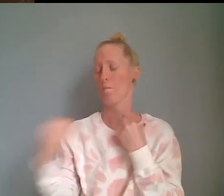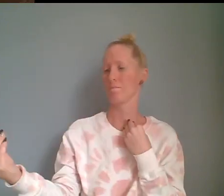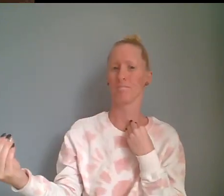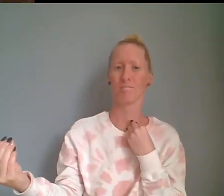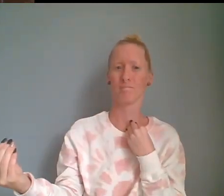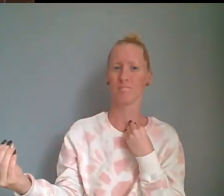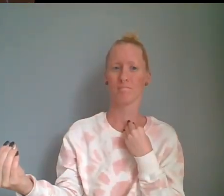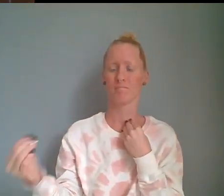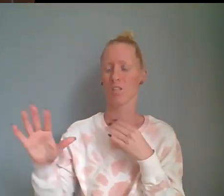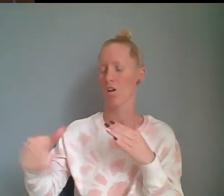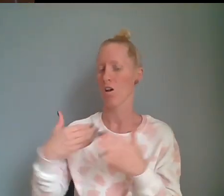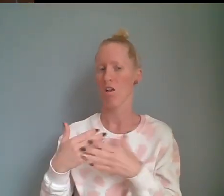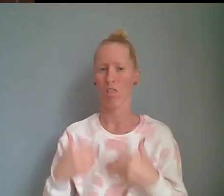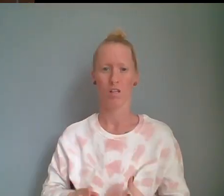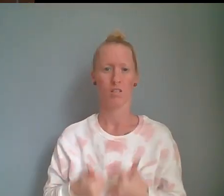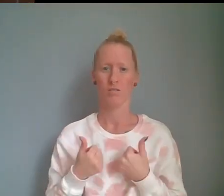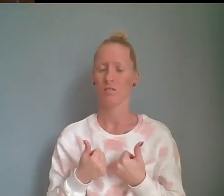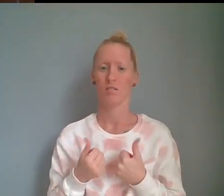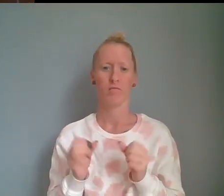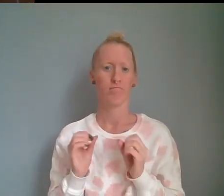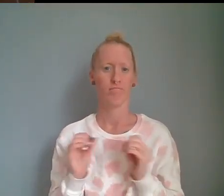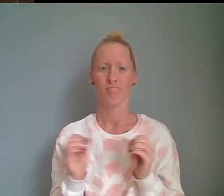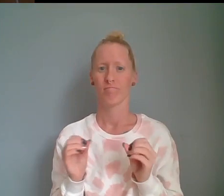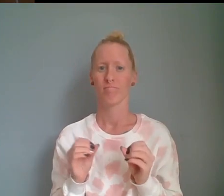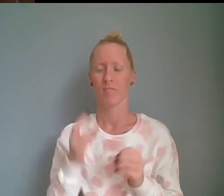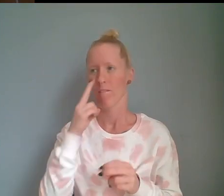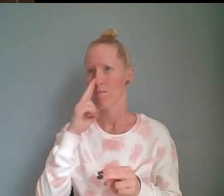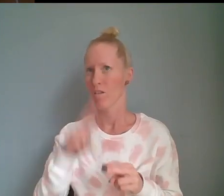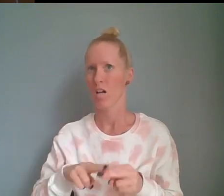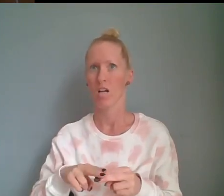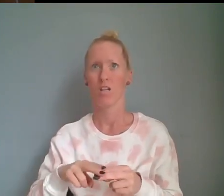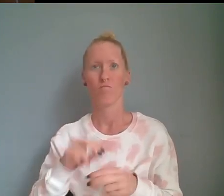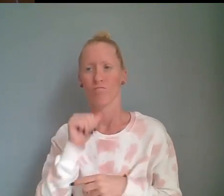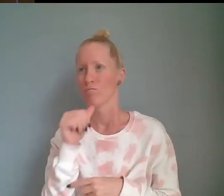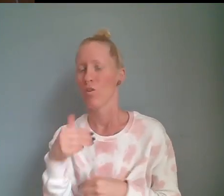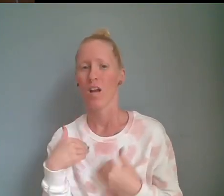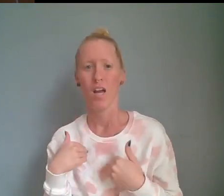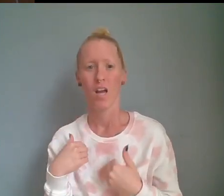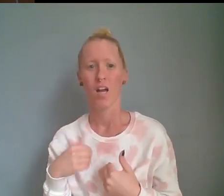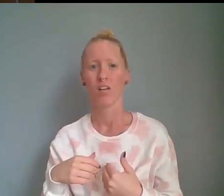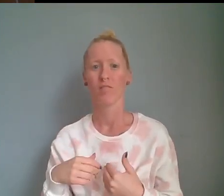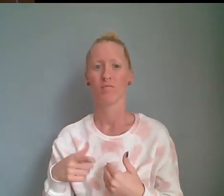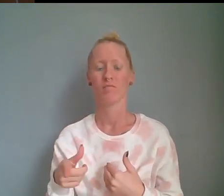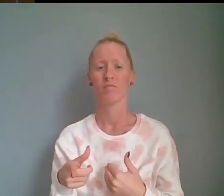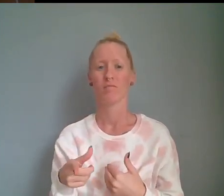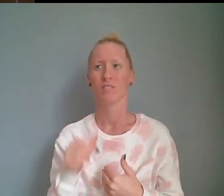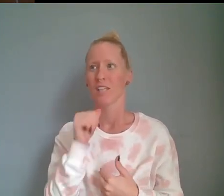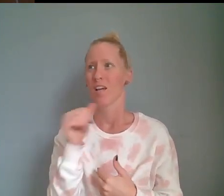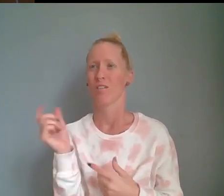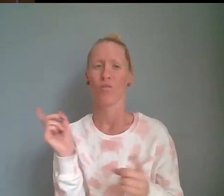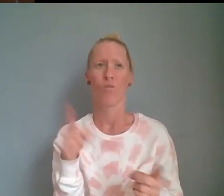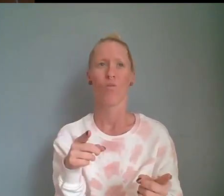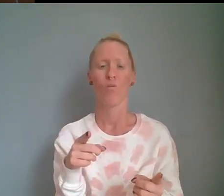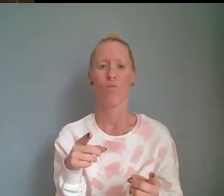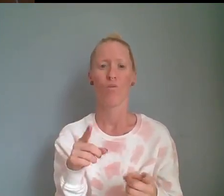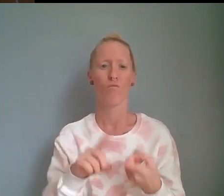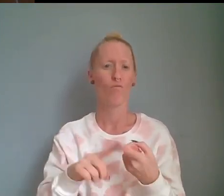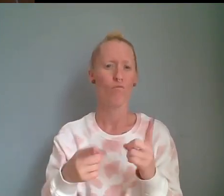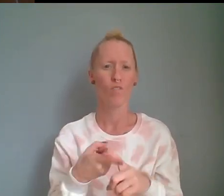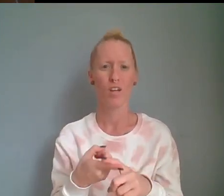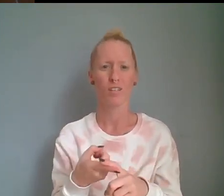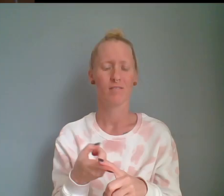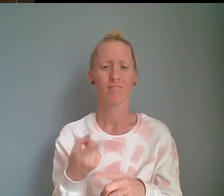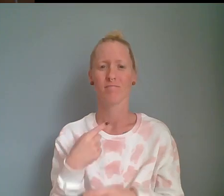altogether. They don't have any fun doing the activities they used to do before. They don't want to hang with their friends.